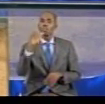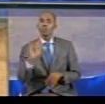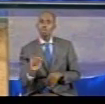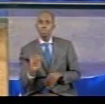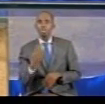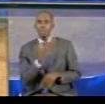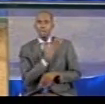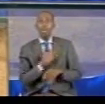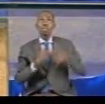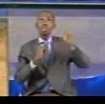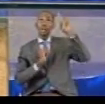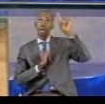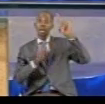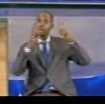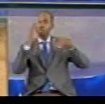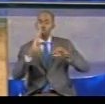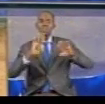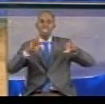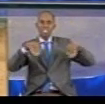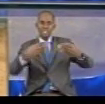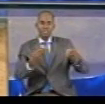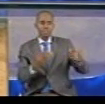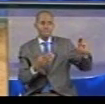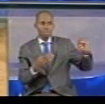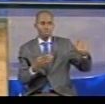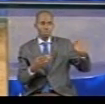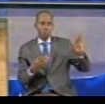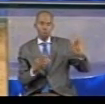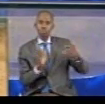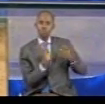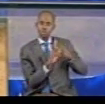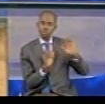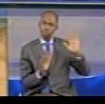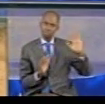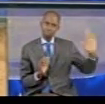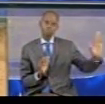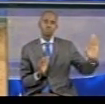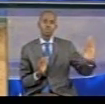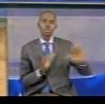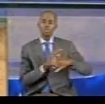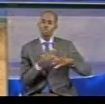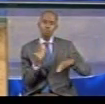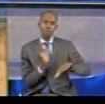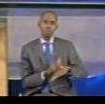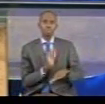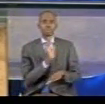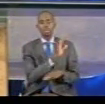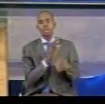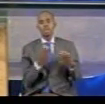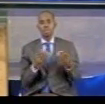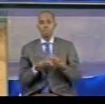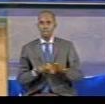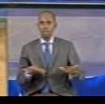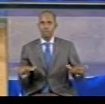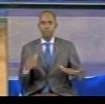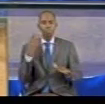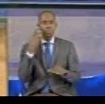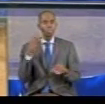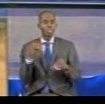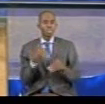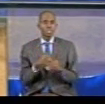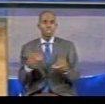land. Don't touch their land. Look at verse 19, that same chapter